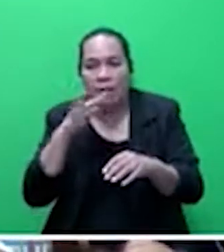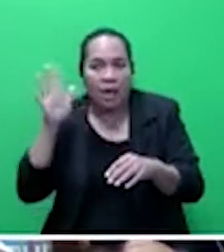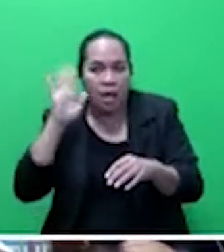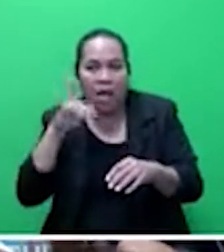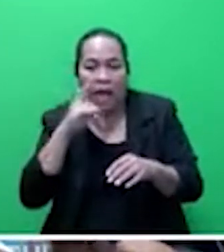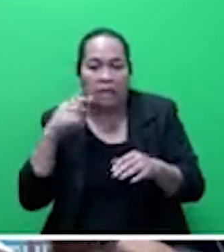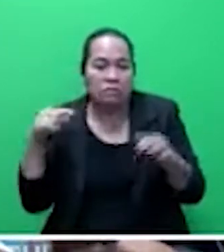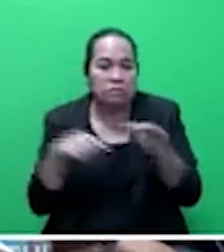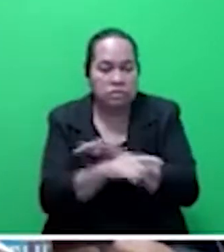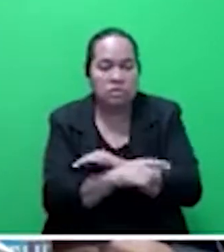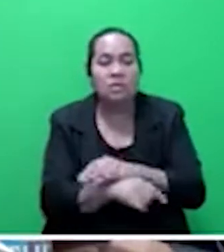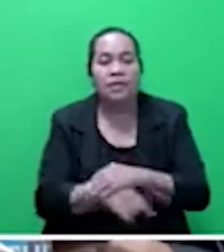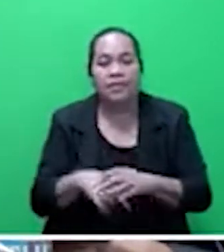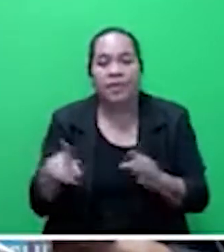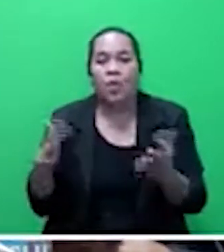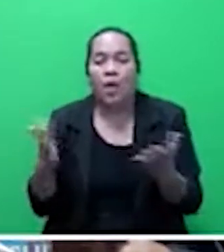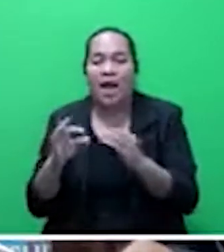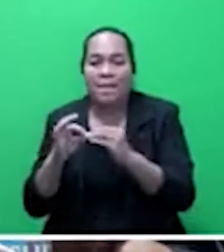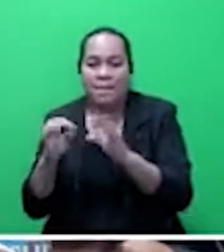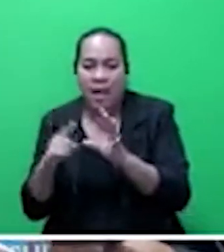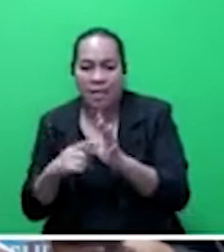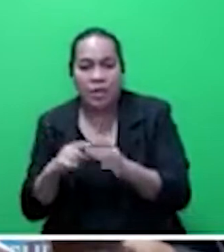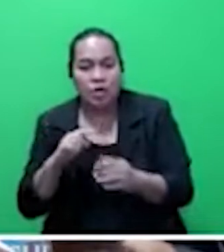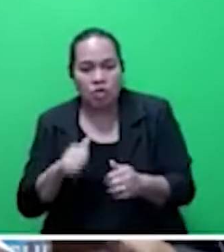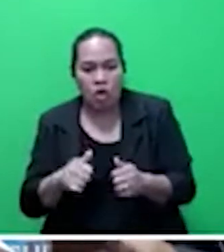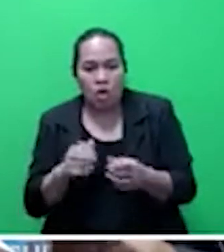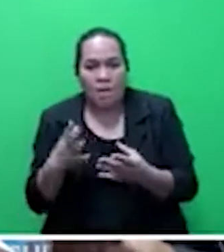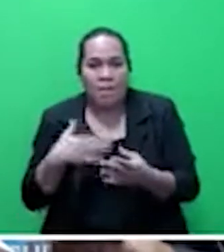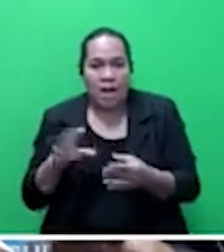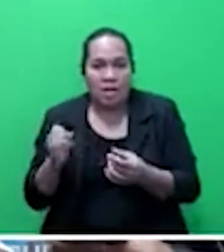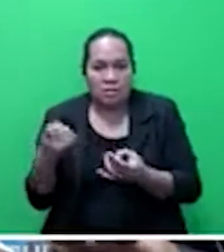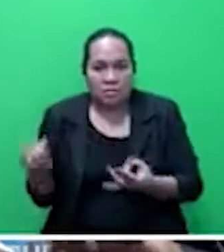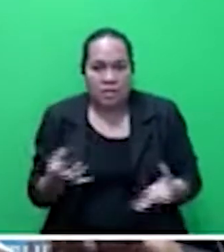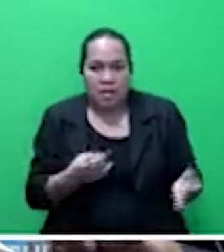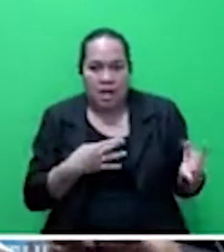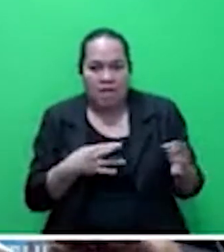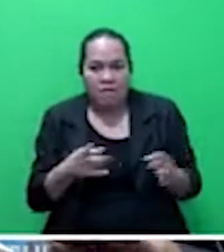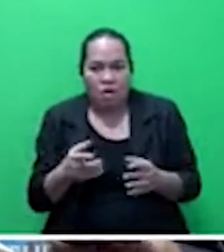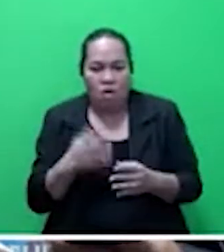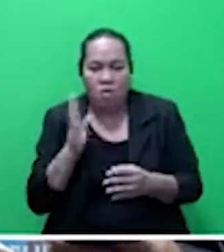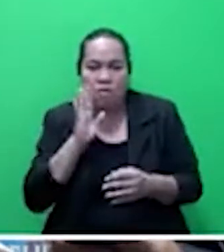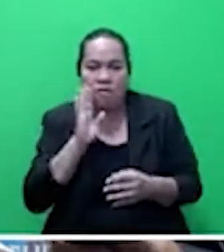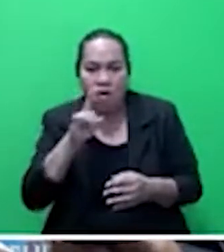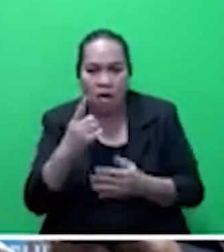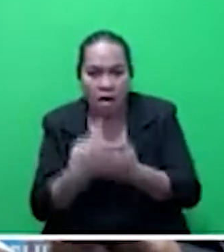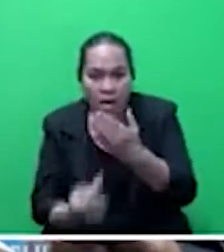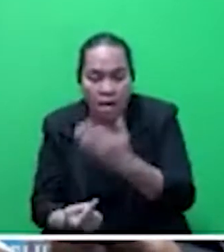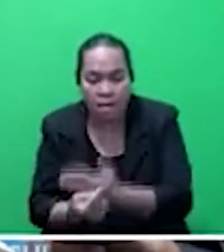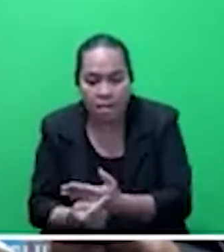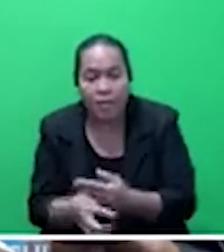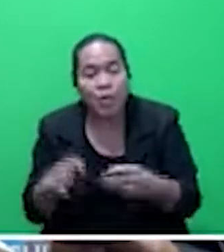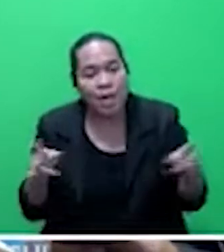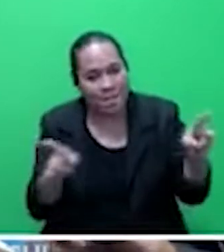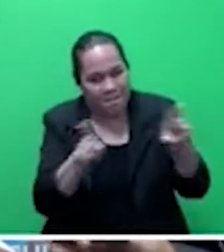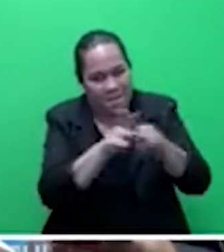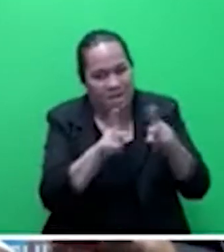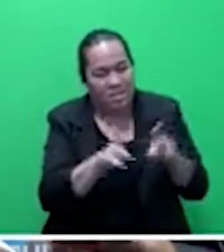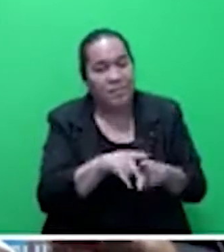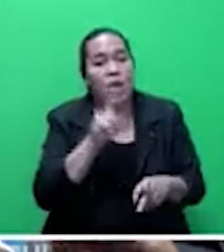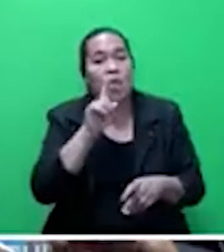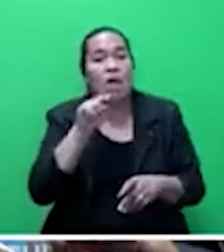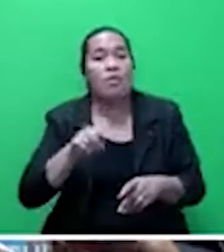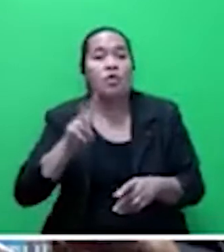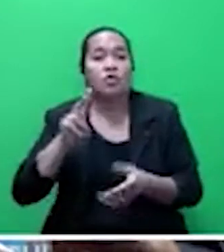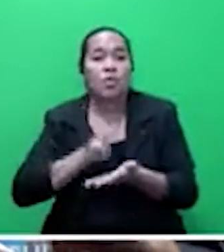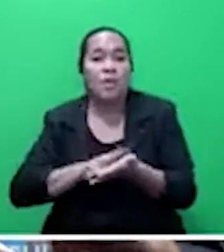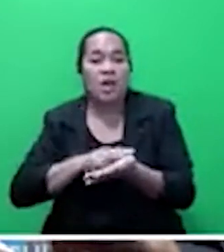disaster risk reduction approach is our way forward. In partnership with our Australian humanitarian partners, over $1.2 million